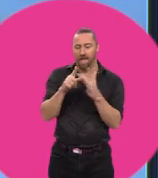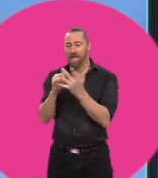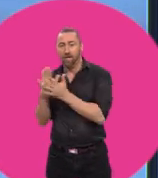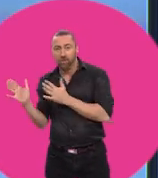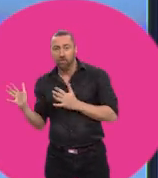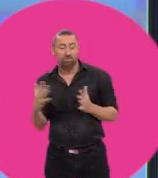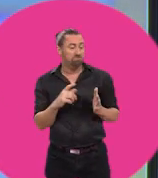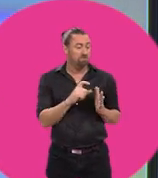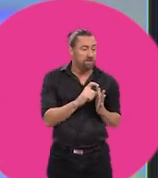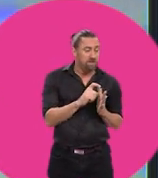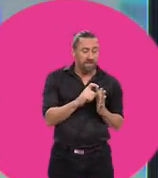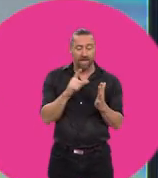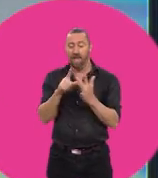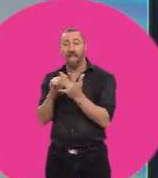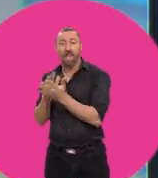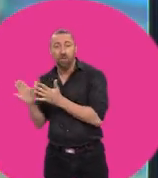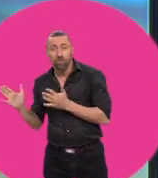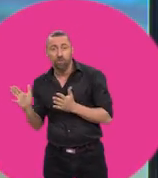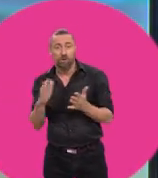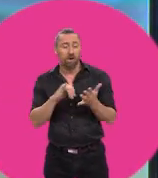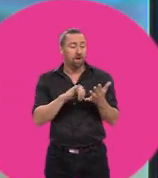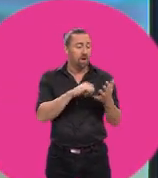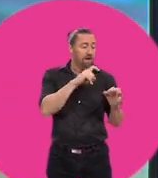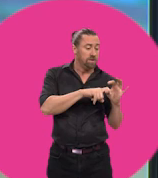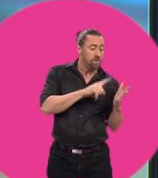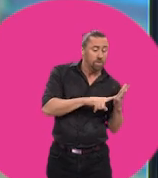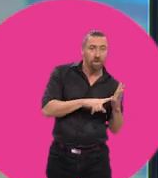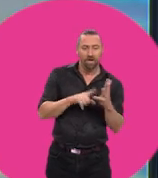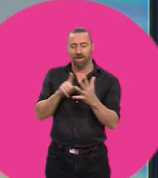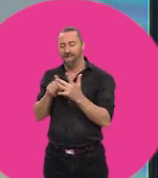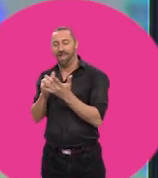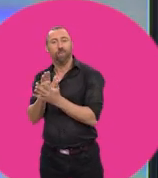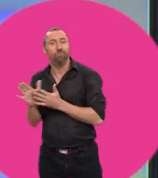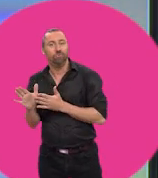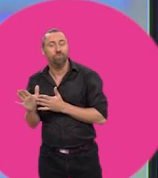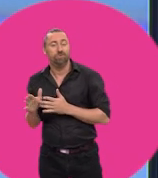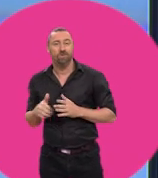Wish, dish, squish.